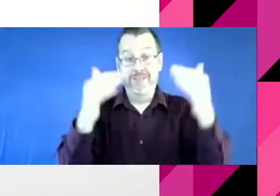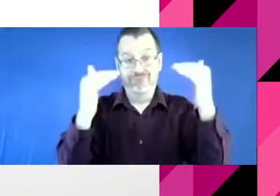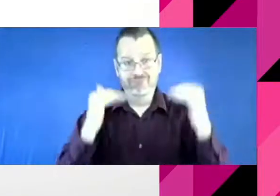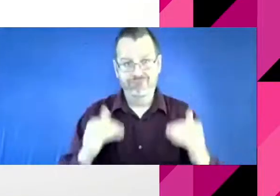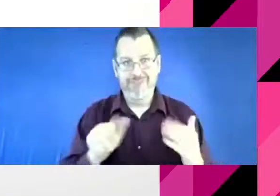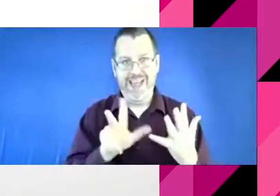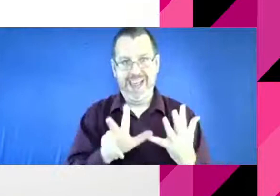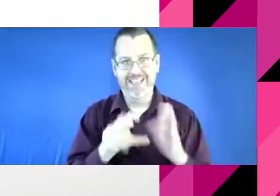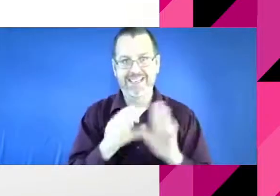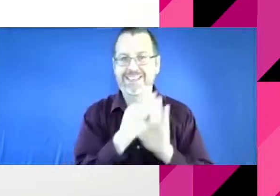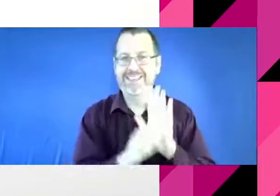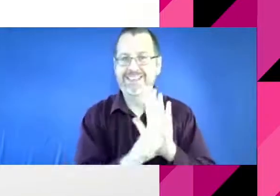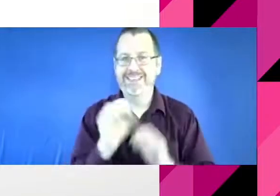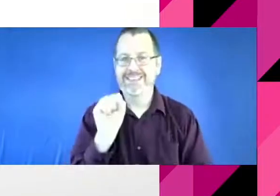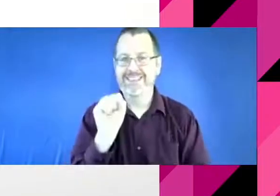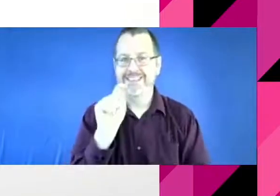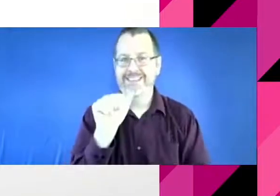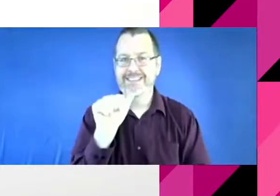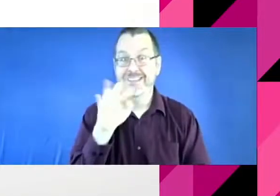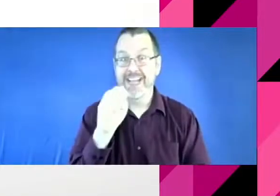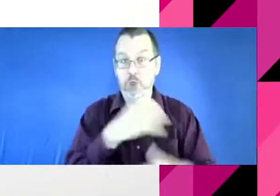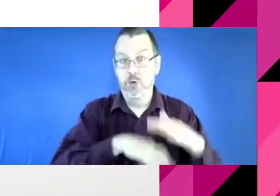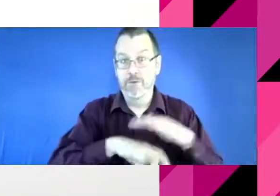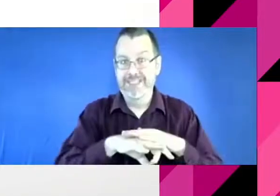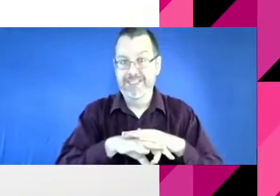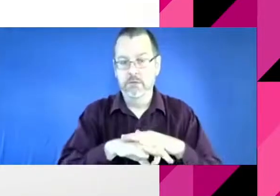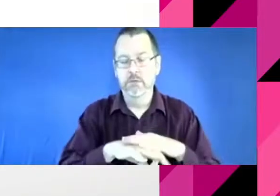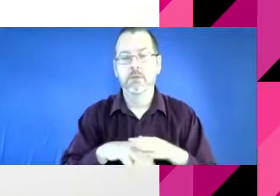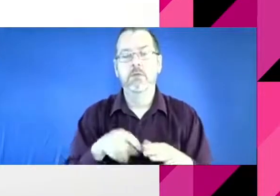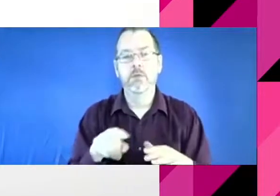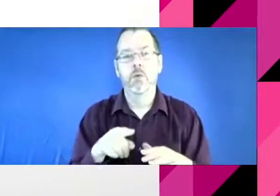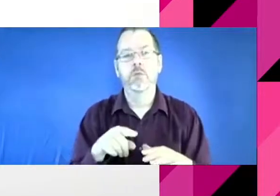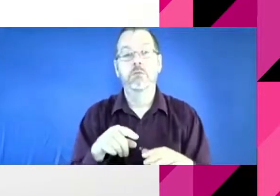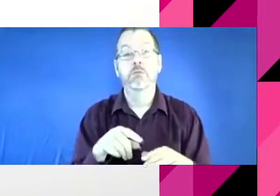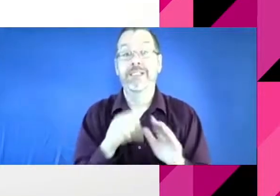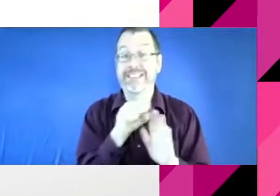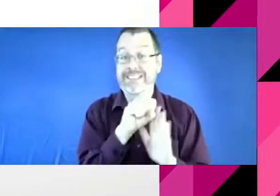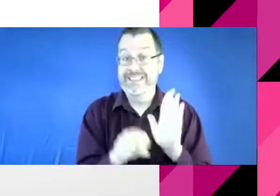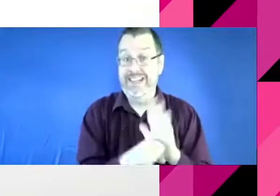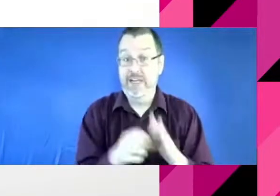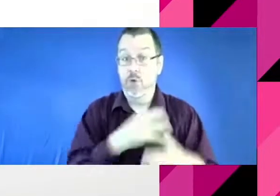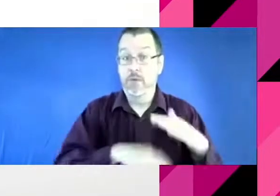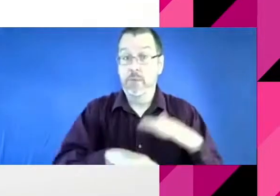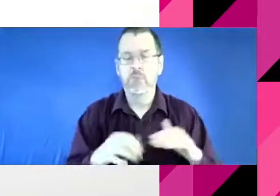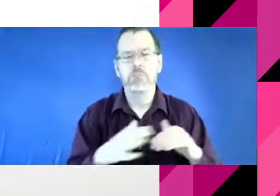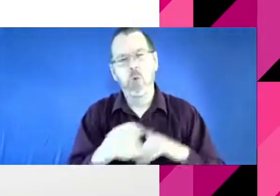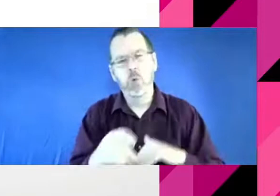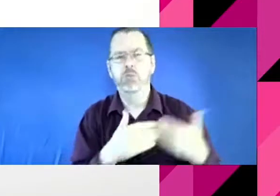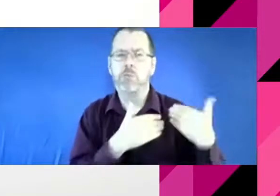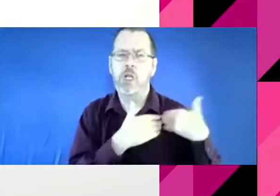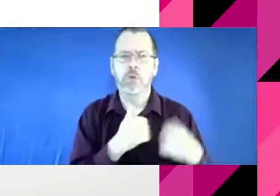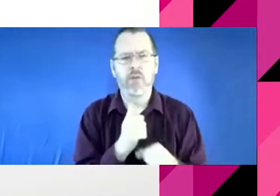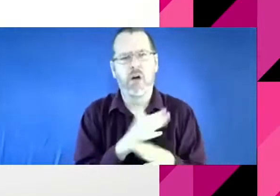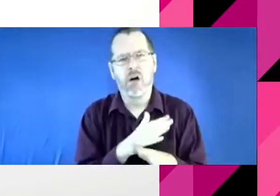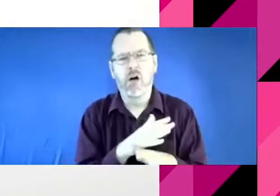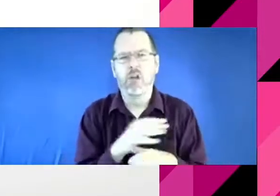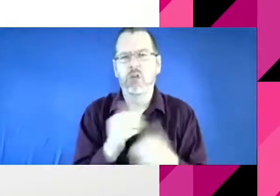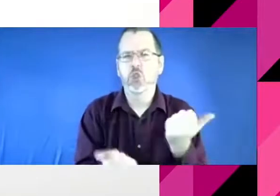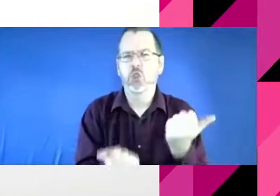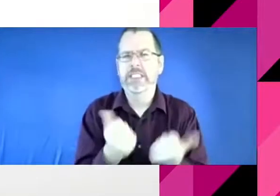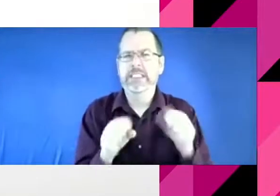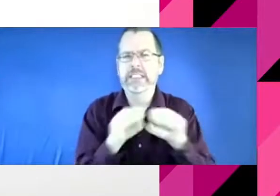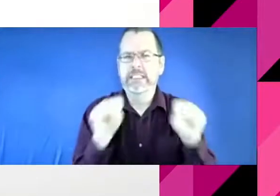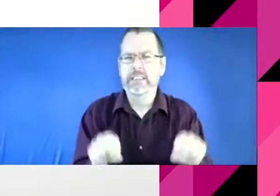the states and territories that have primary responsibility for most aspects of our justice system, though not all. For